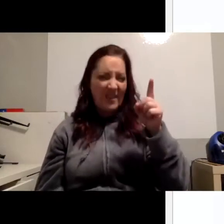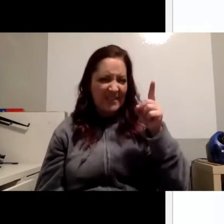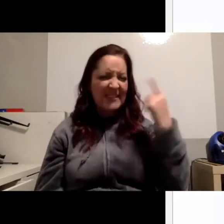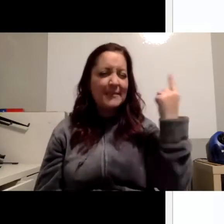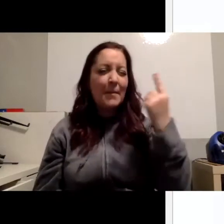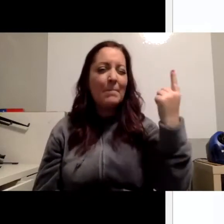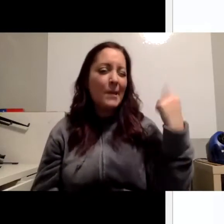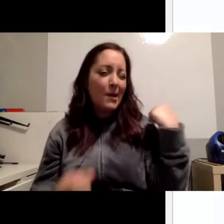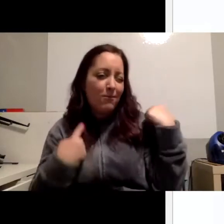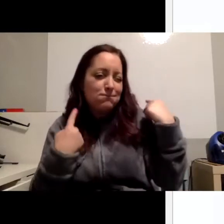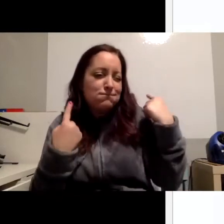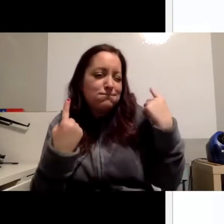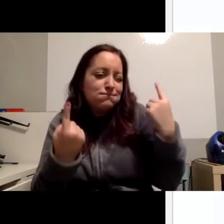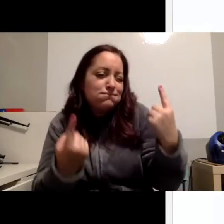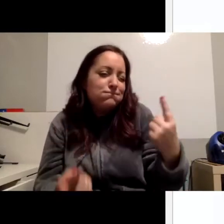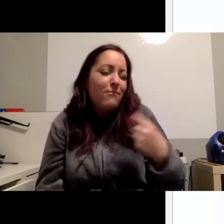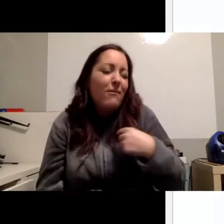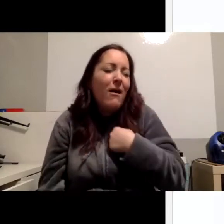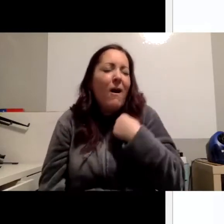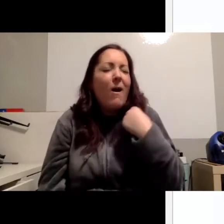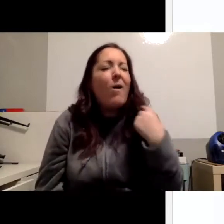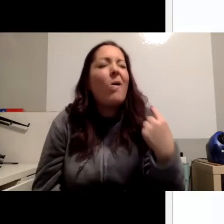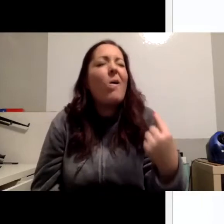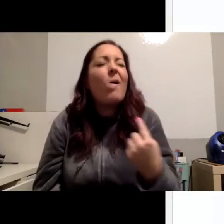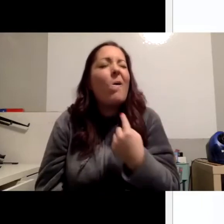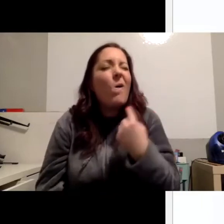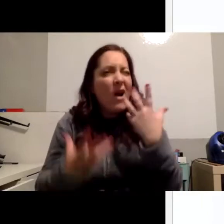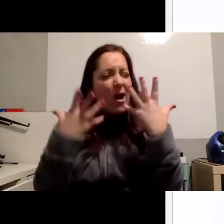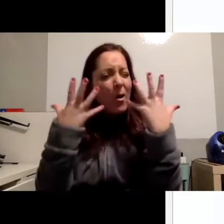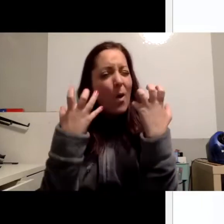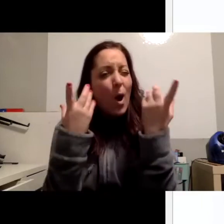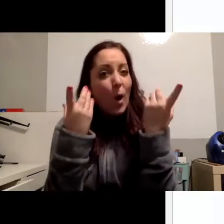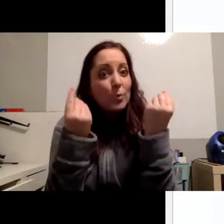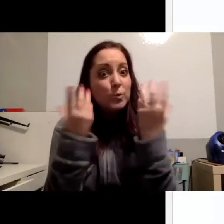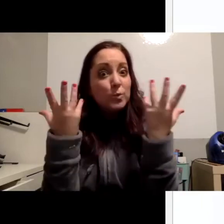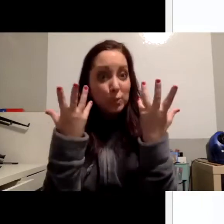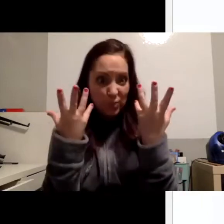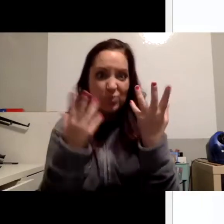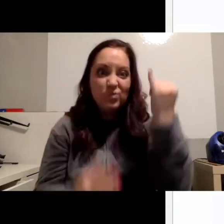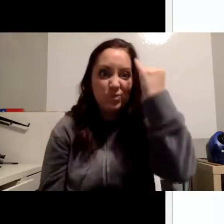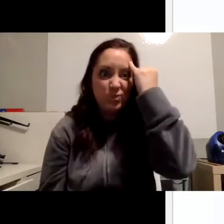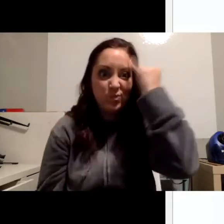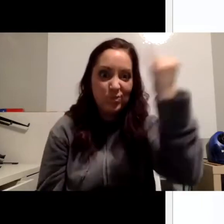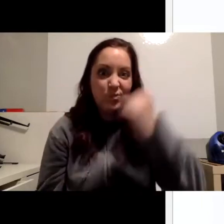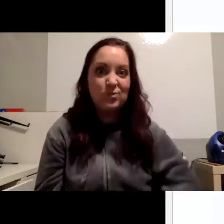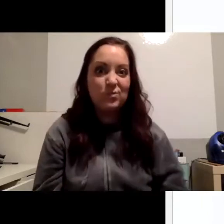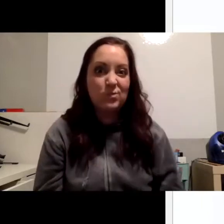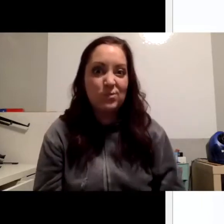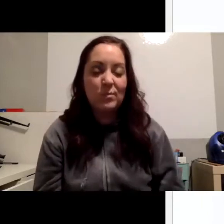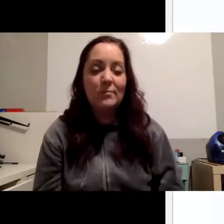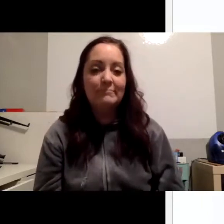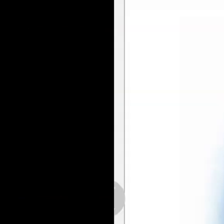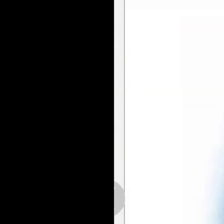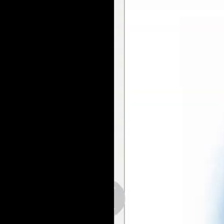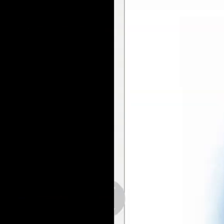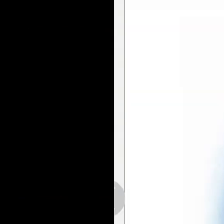"Oh," he said at last, "there's something I have always wanted to do."